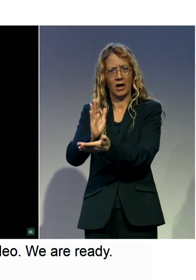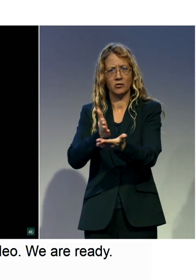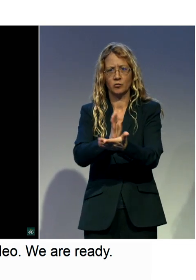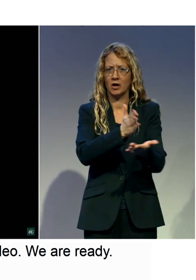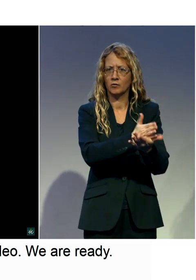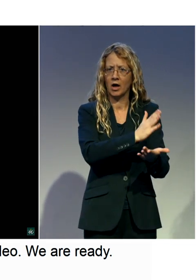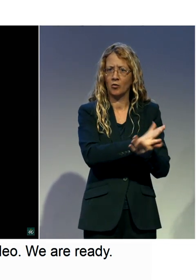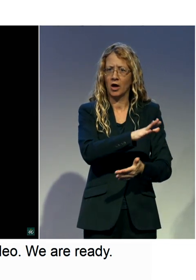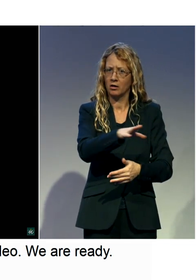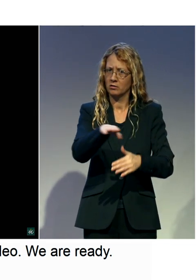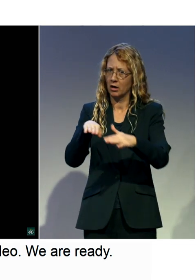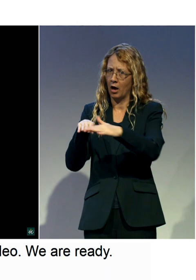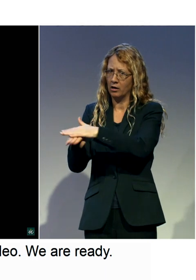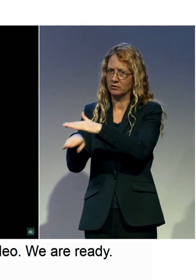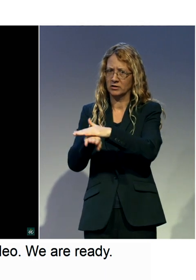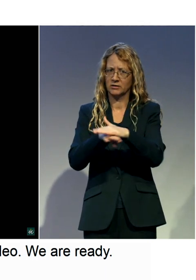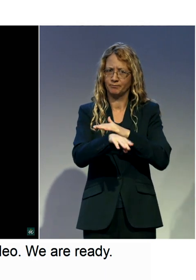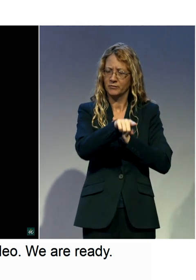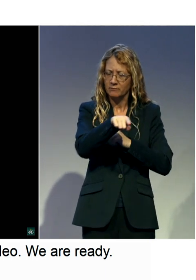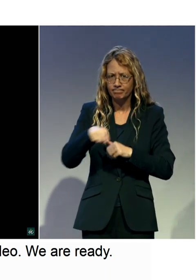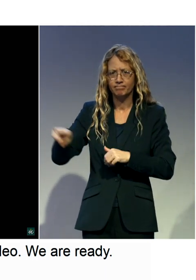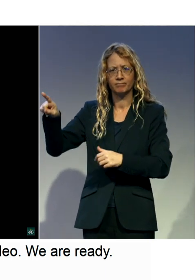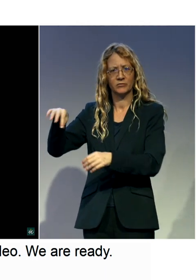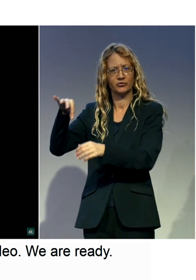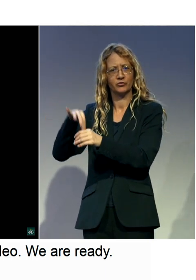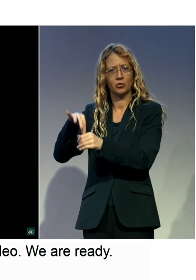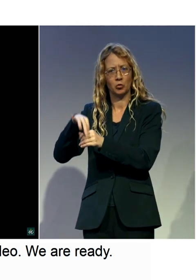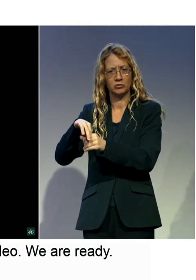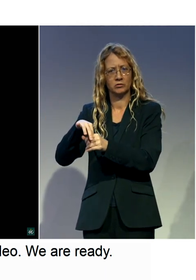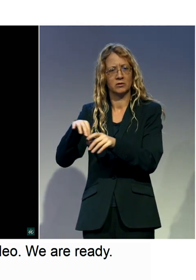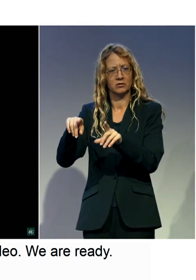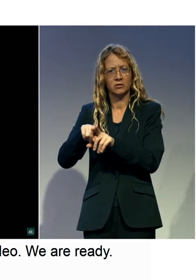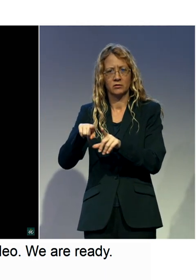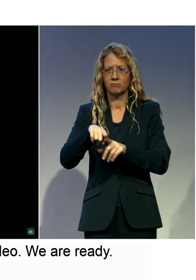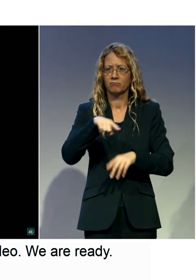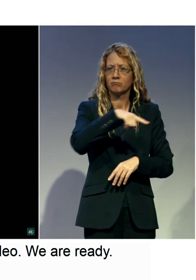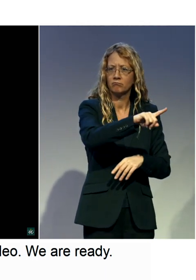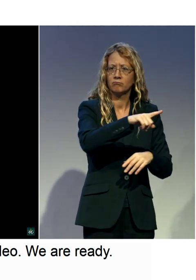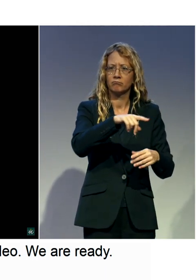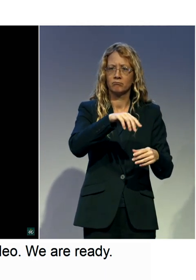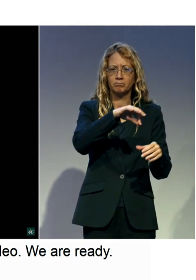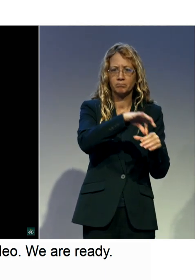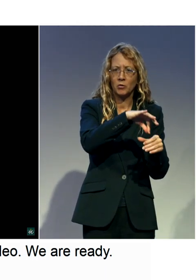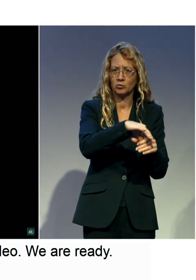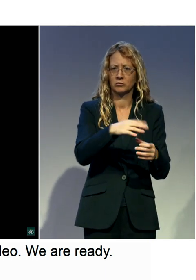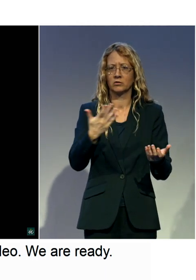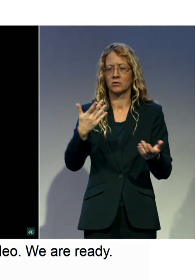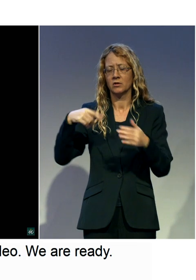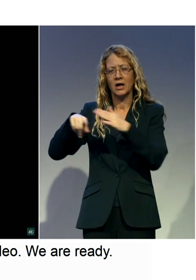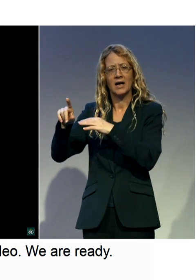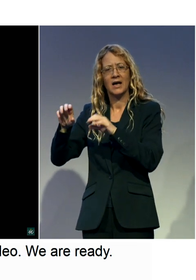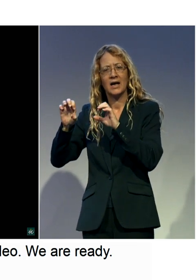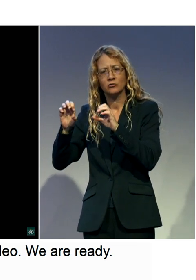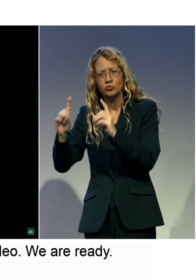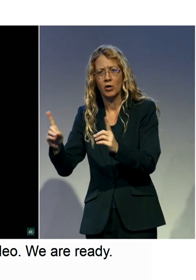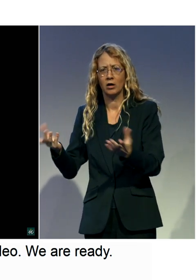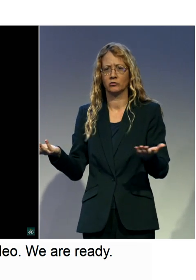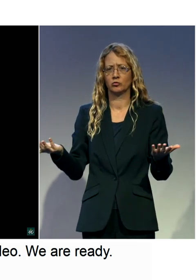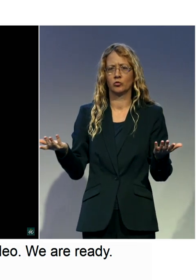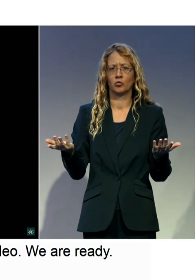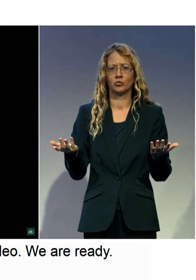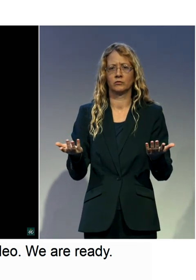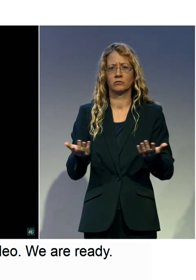decision-making, equitable access to the market, and, of most concern to the work of our LGBTIQ project, self-advocacy and